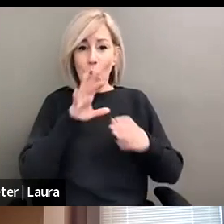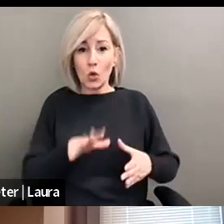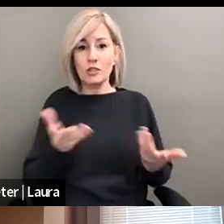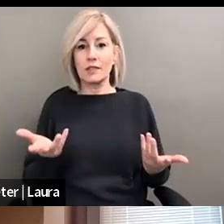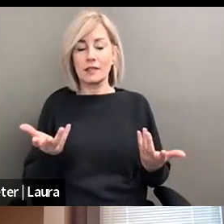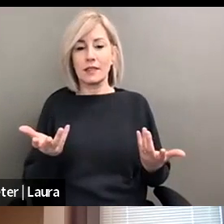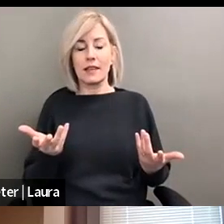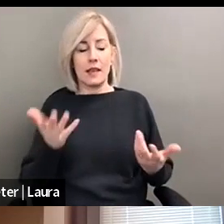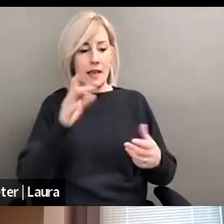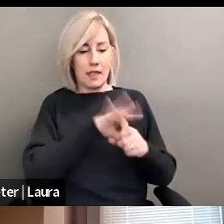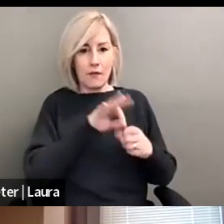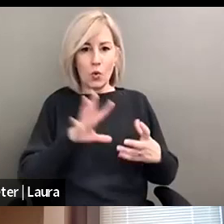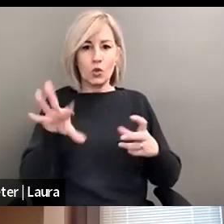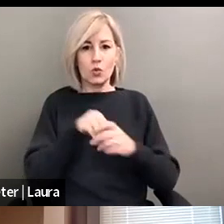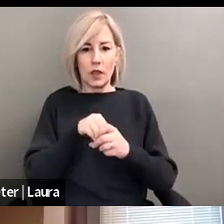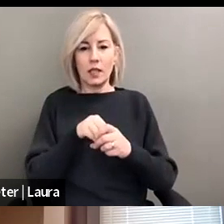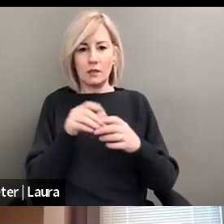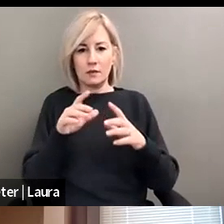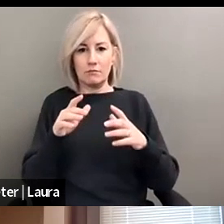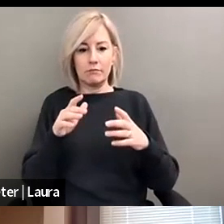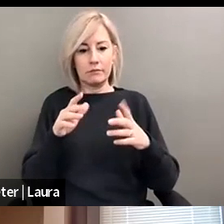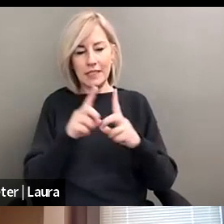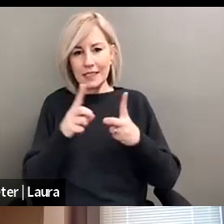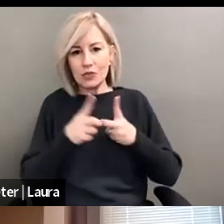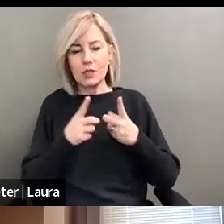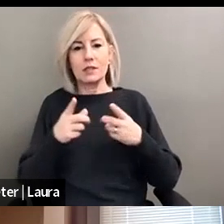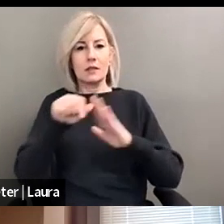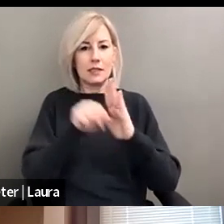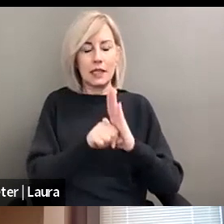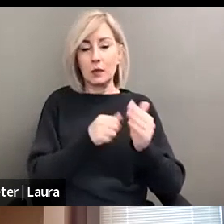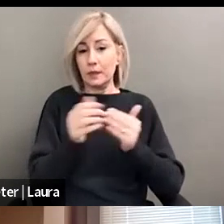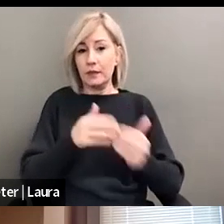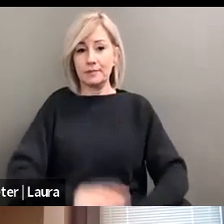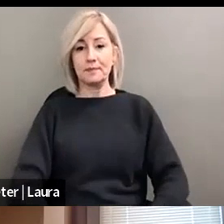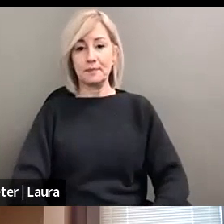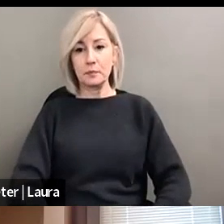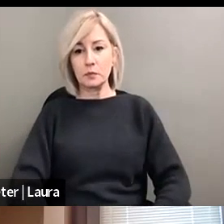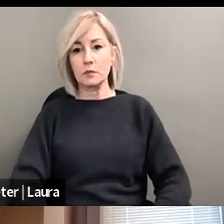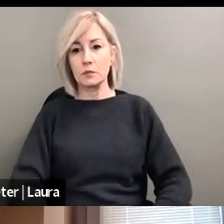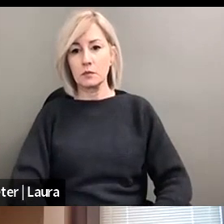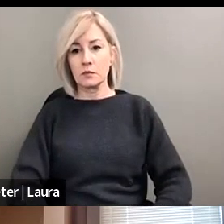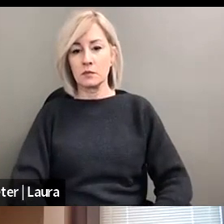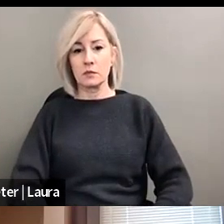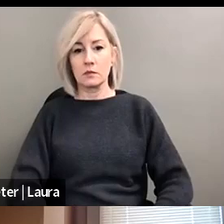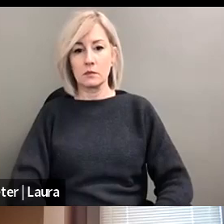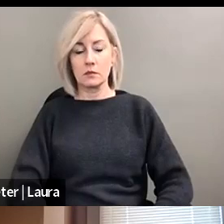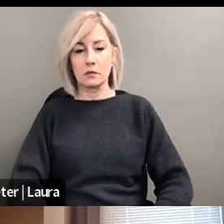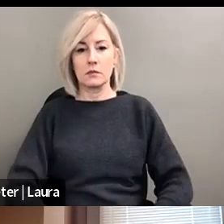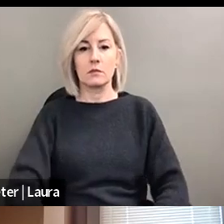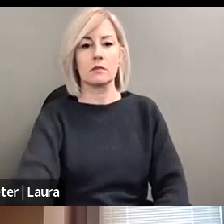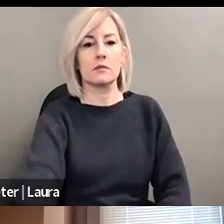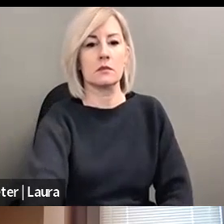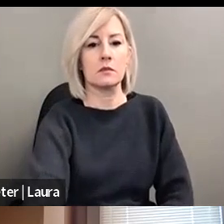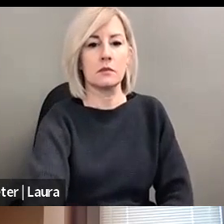the constituents within the districts or the state, whatever it might be. And to just I kind of would- piggyback